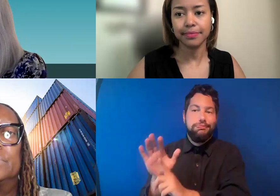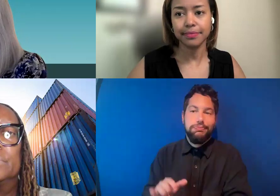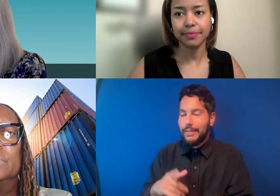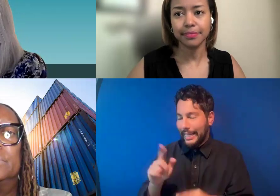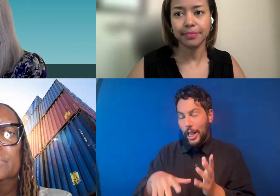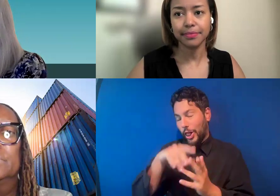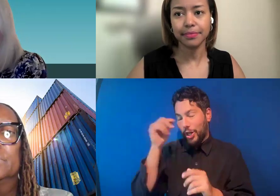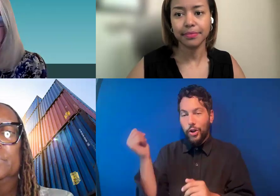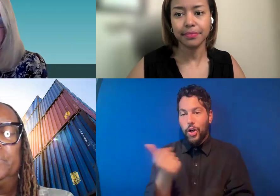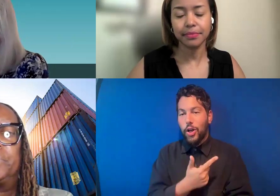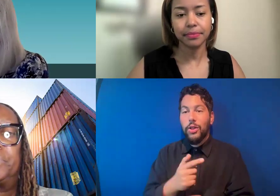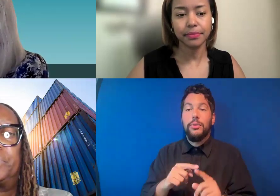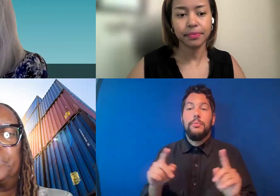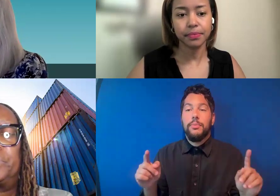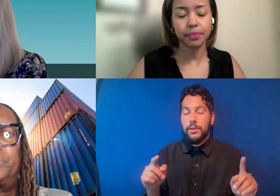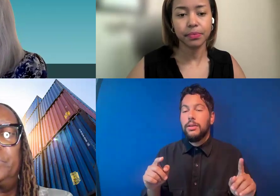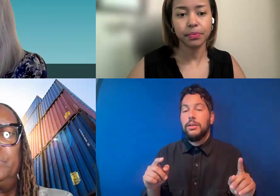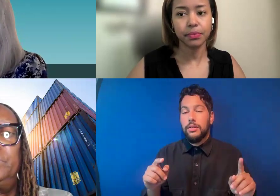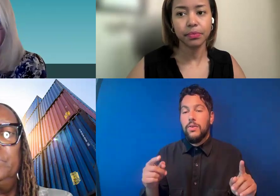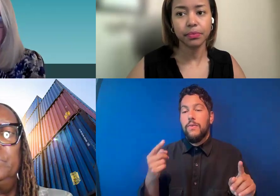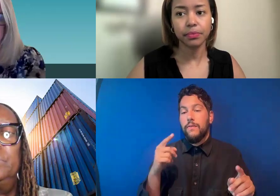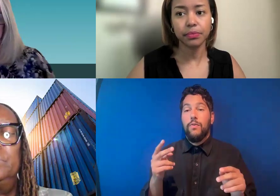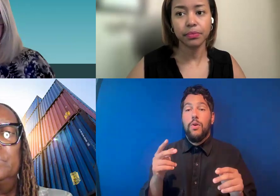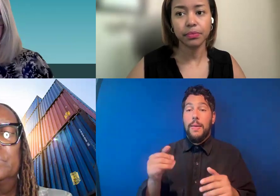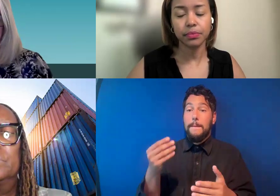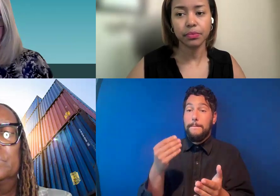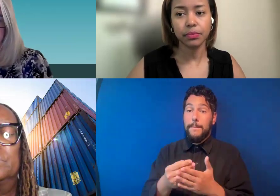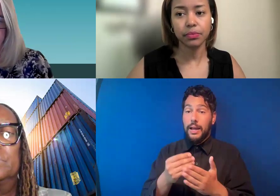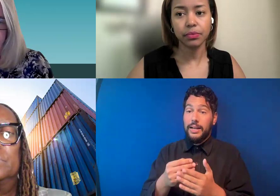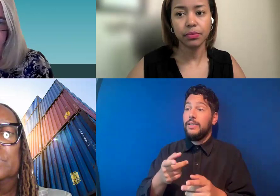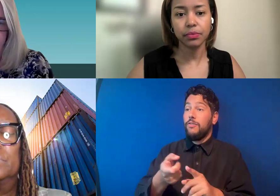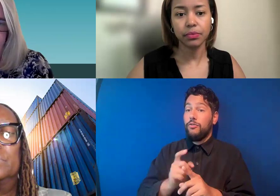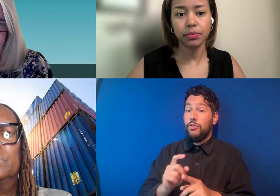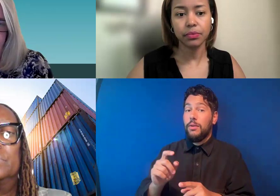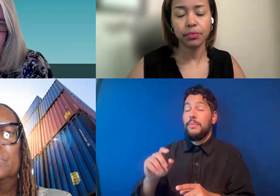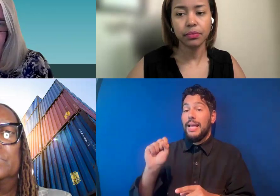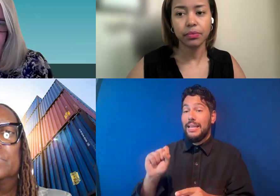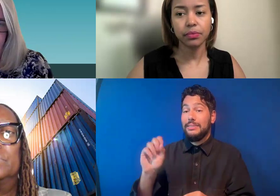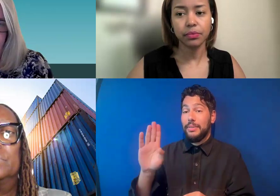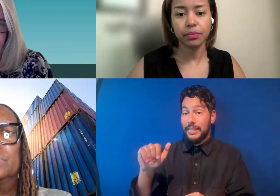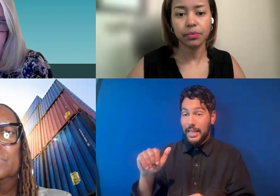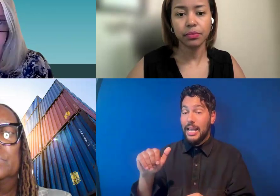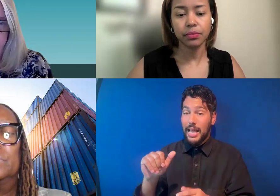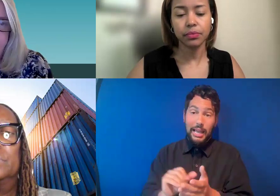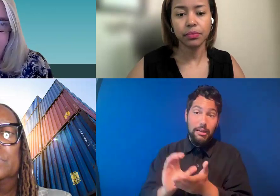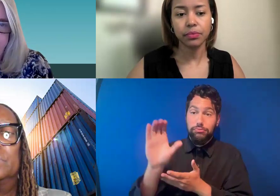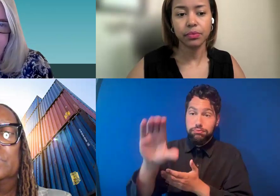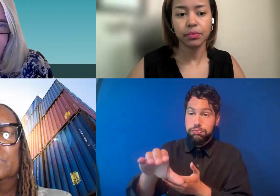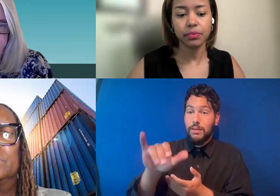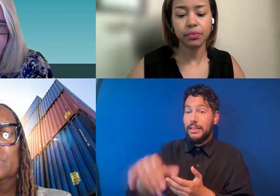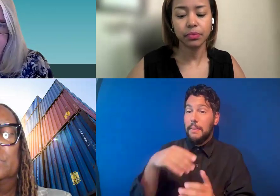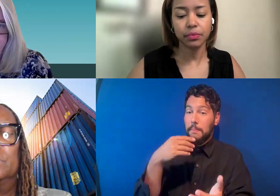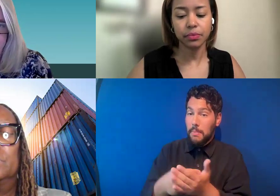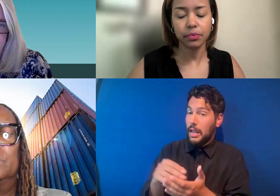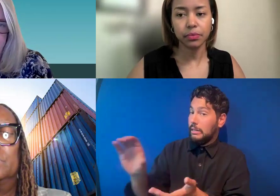one. But as far as the use of proceeds from the SBA programs, well, you can use the proceeds